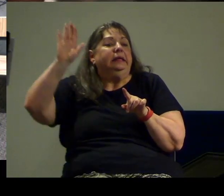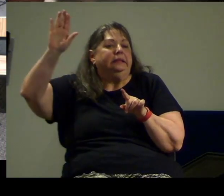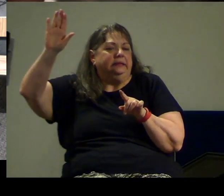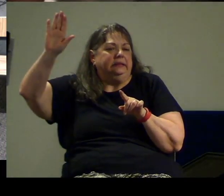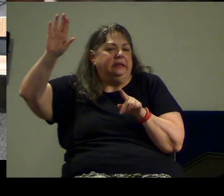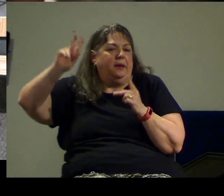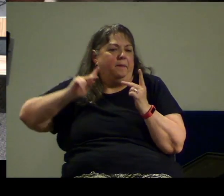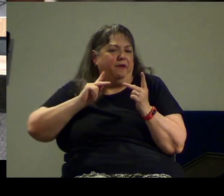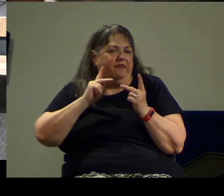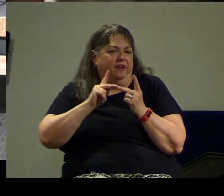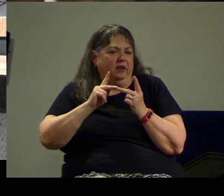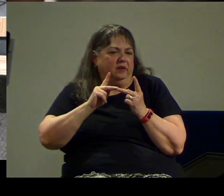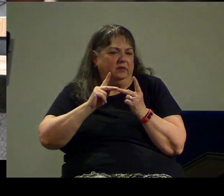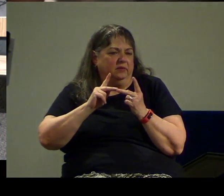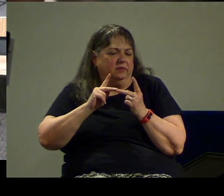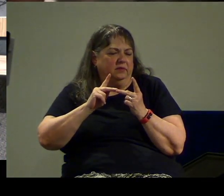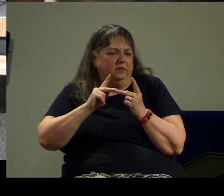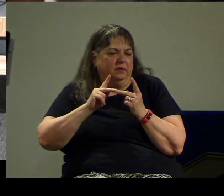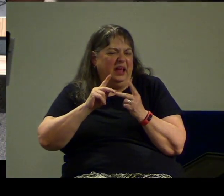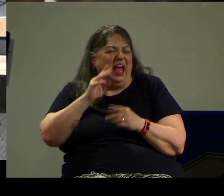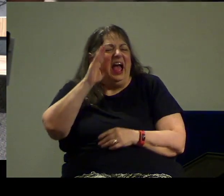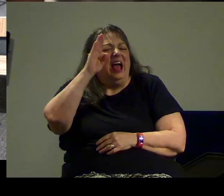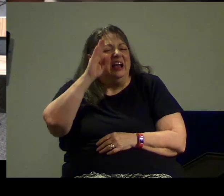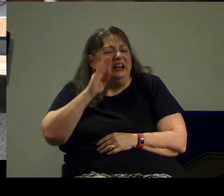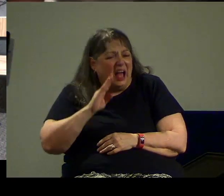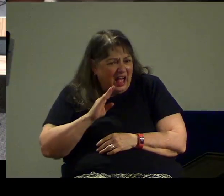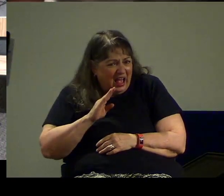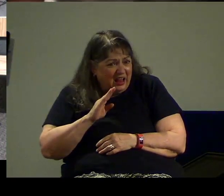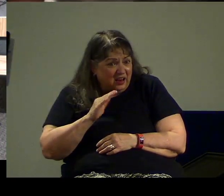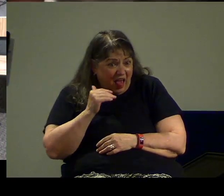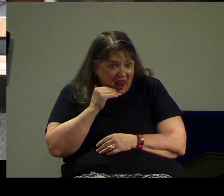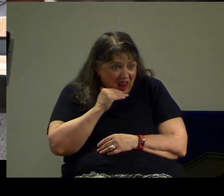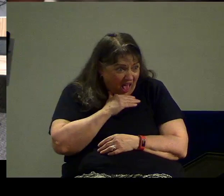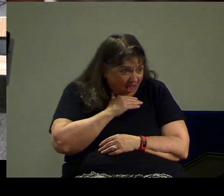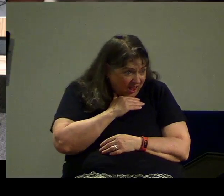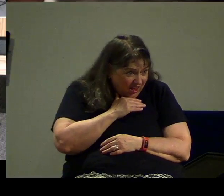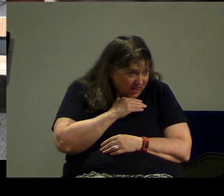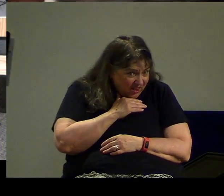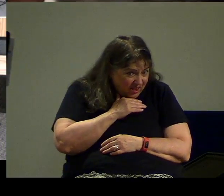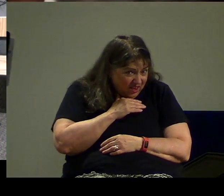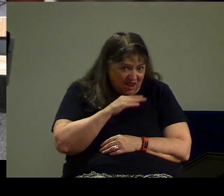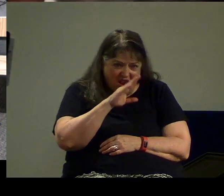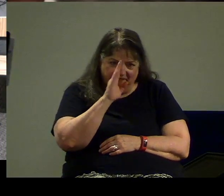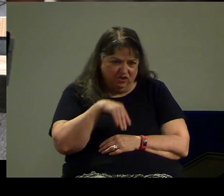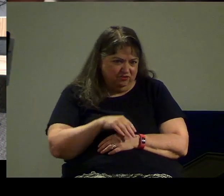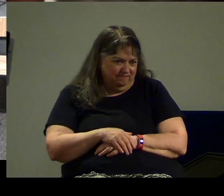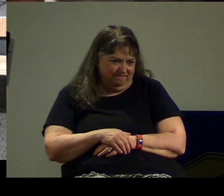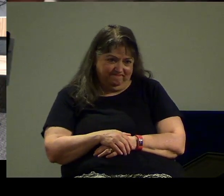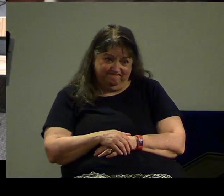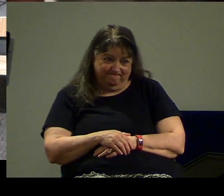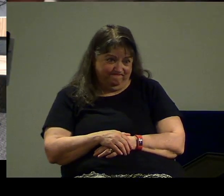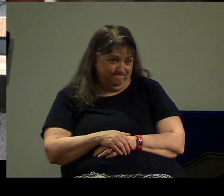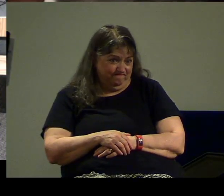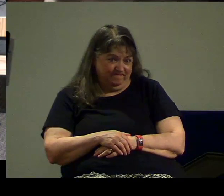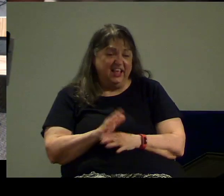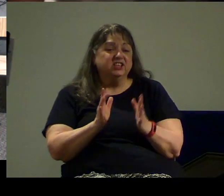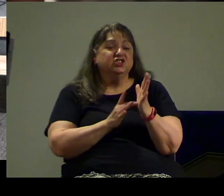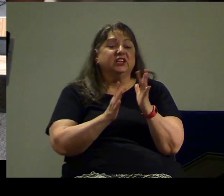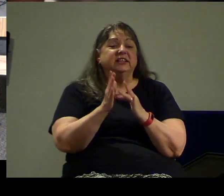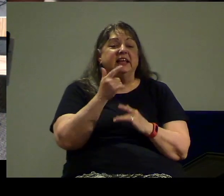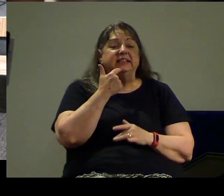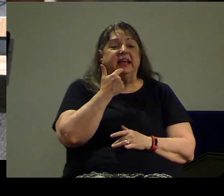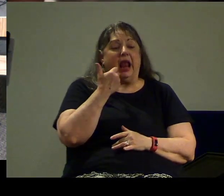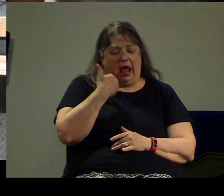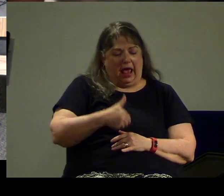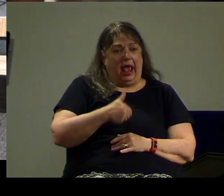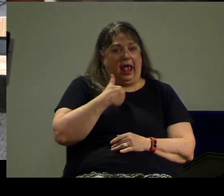thank you, Lord, God cannot lie. He just can't lie. Jesus said, I am the way, I